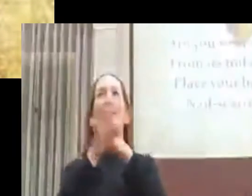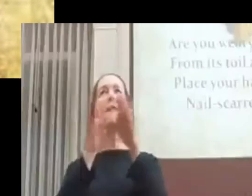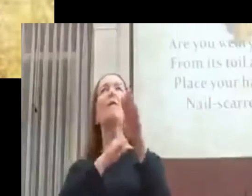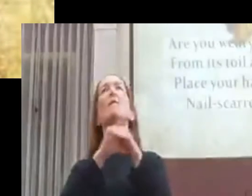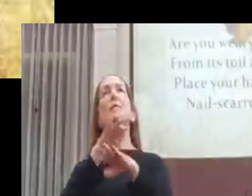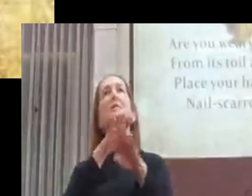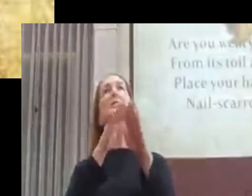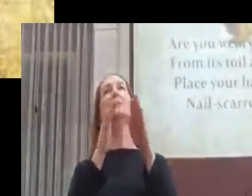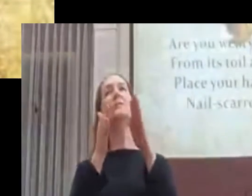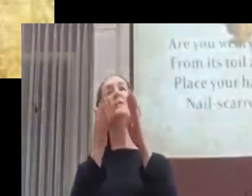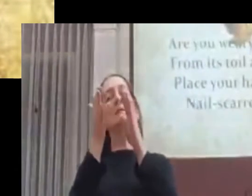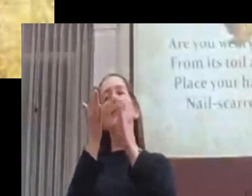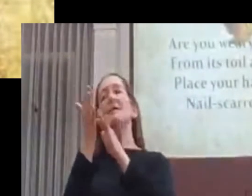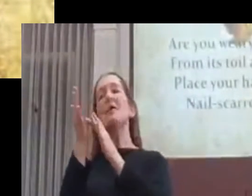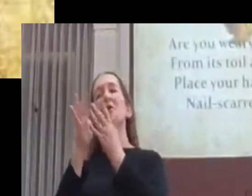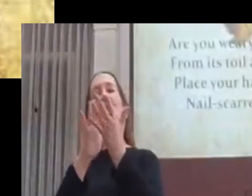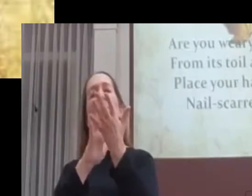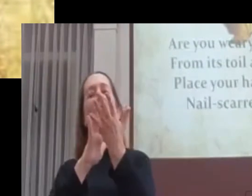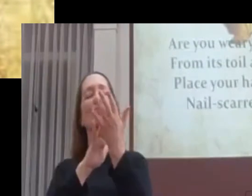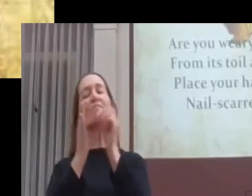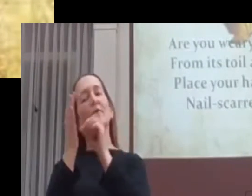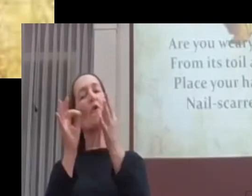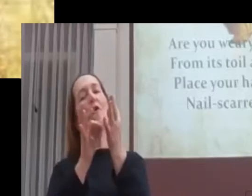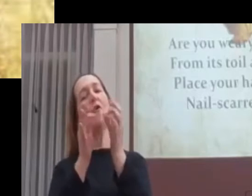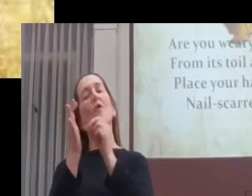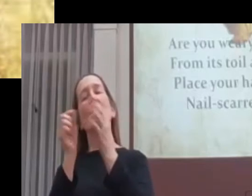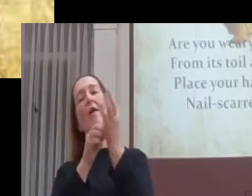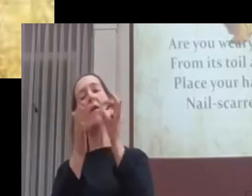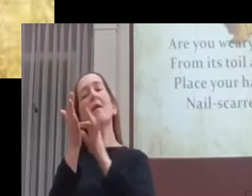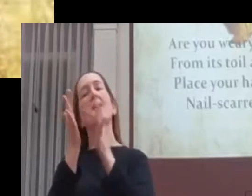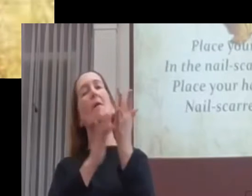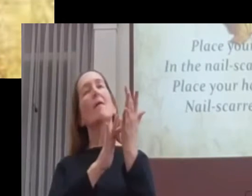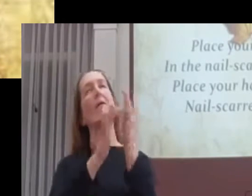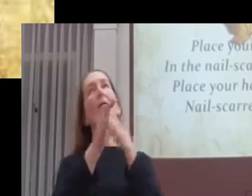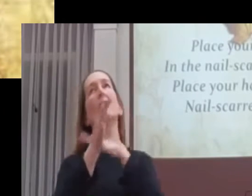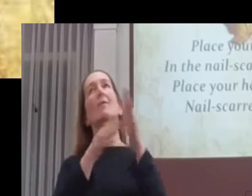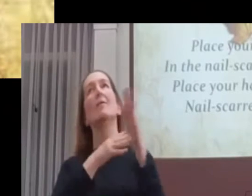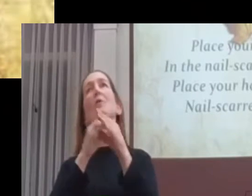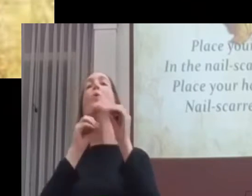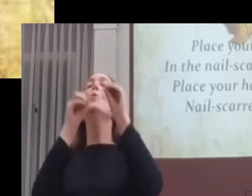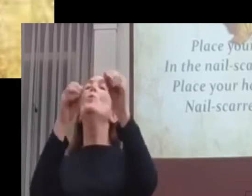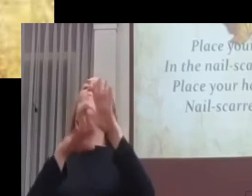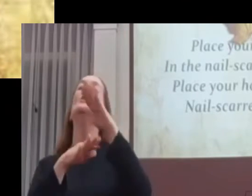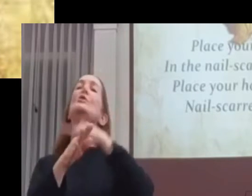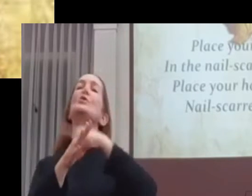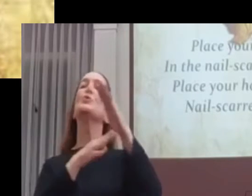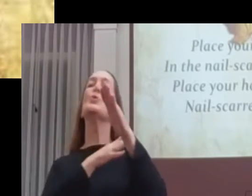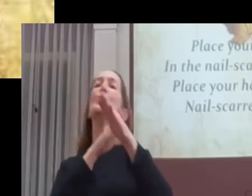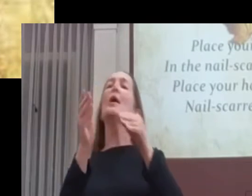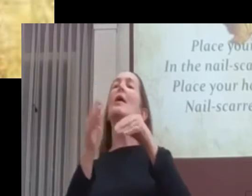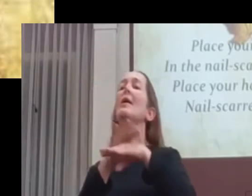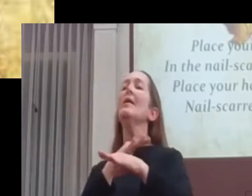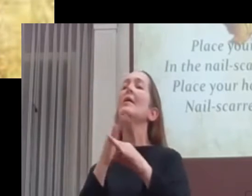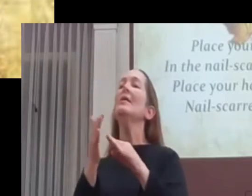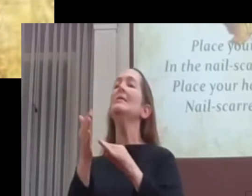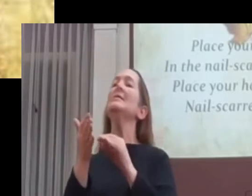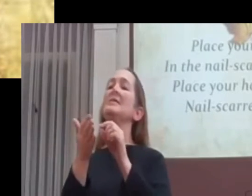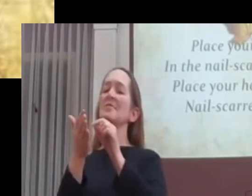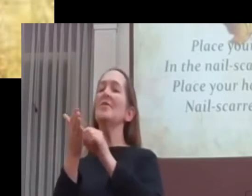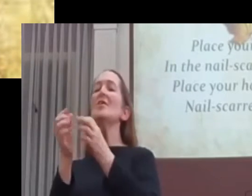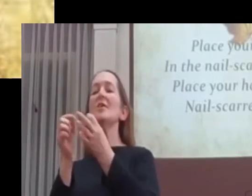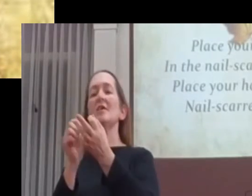from its toil and strife? Place your hand in the nail's